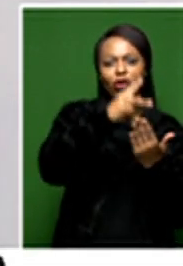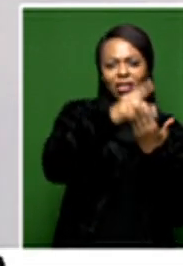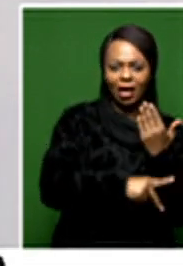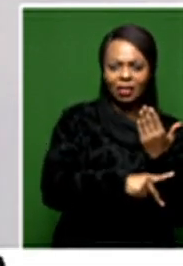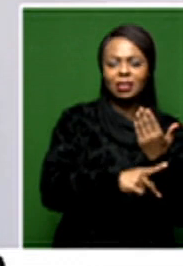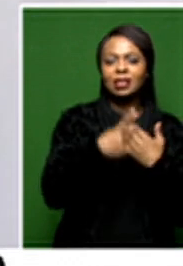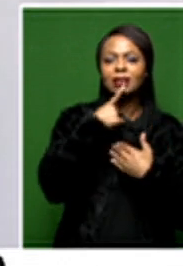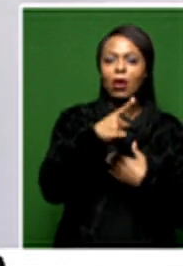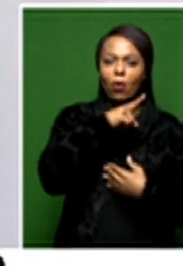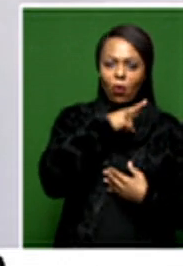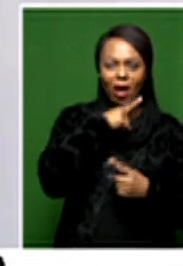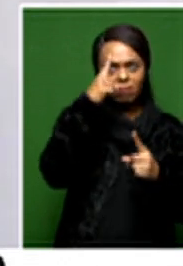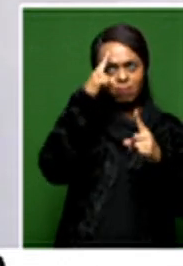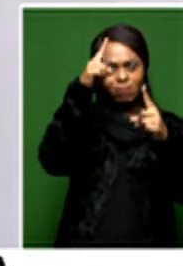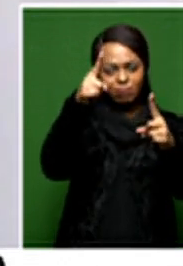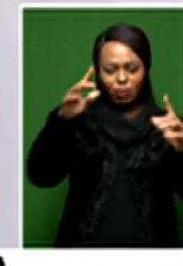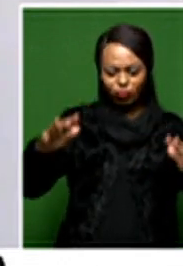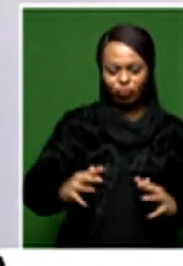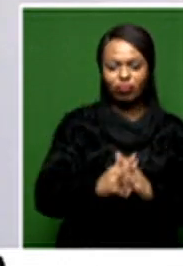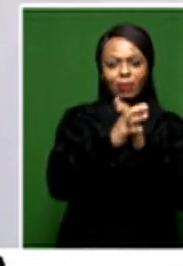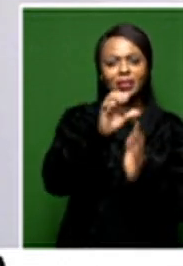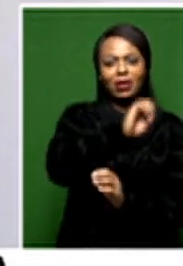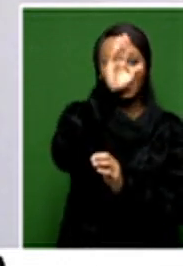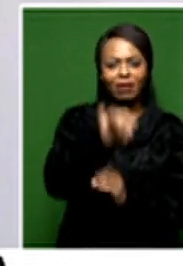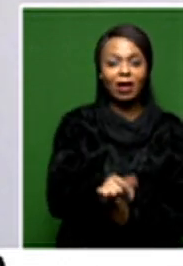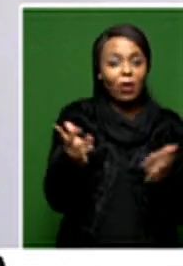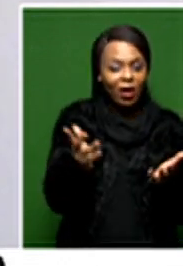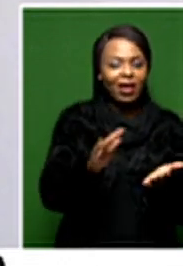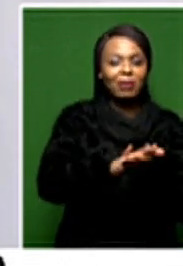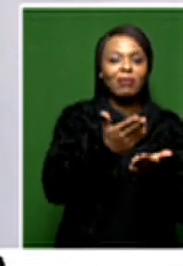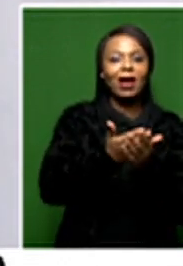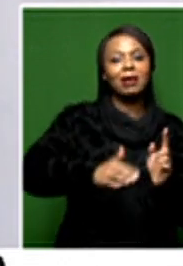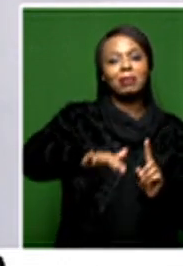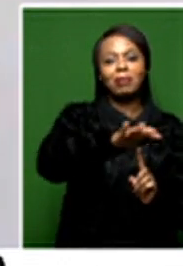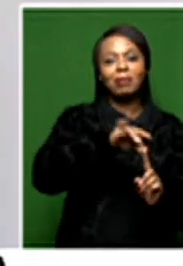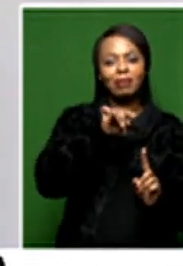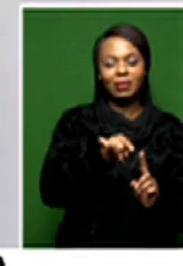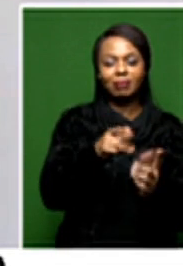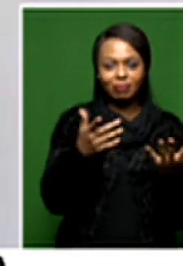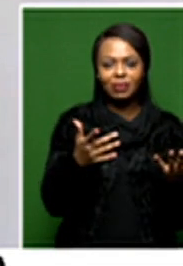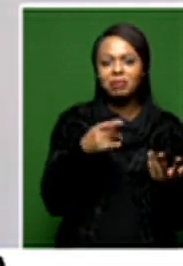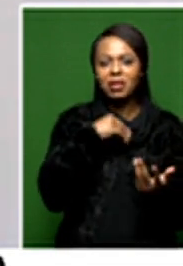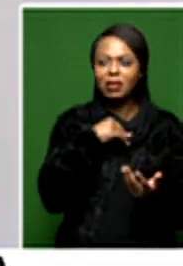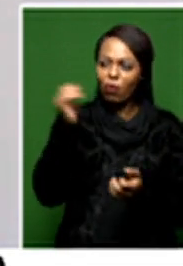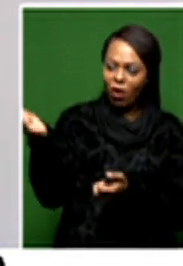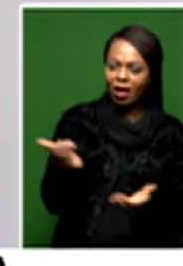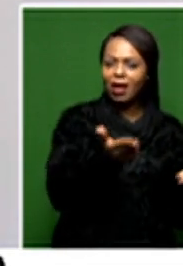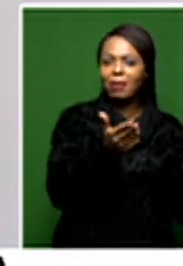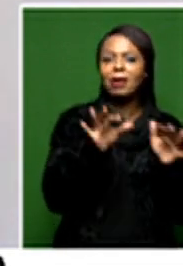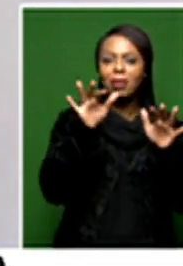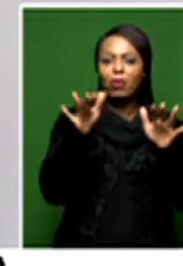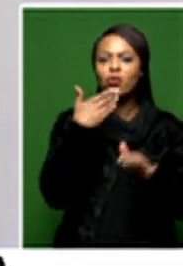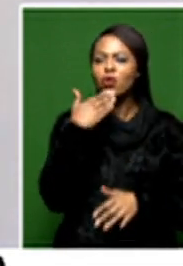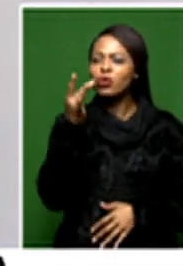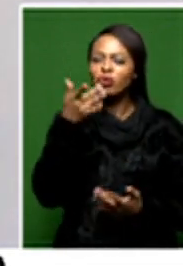this is to unite all South Africans at a fire. So clearly we need to be more visible in welcoming people who choose to not